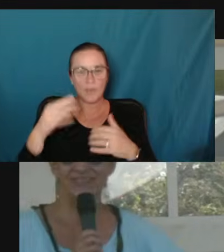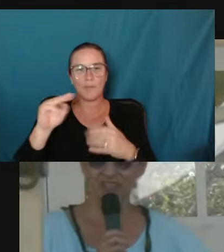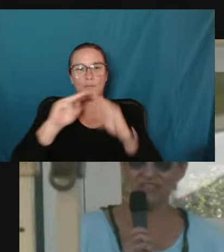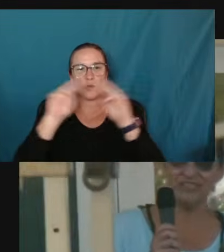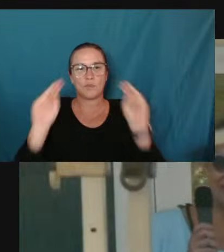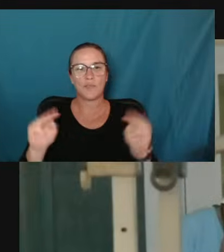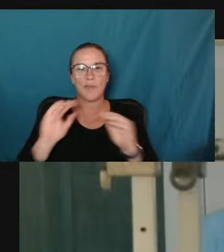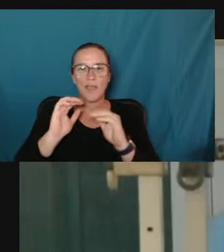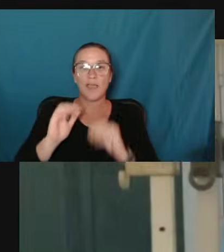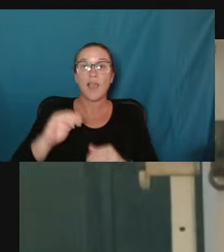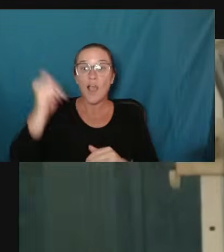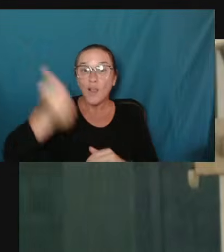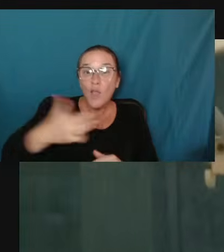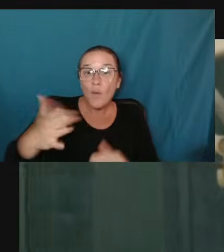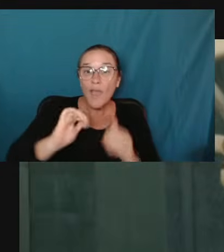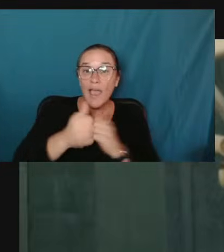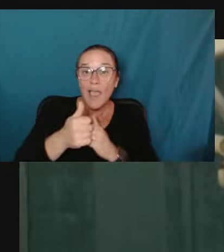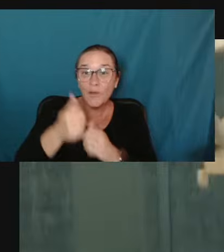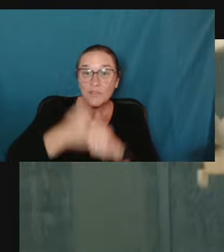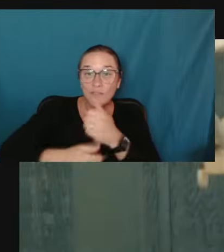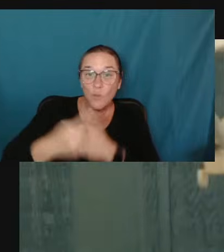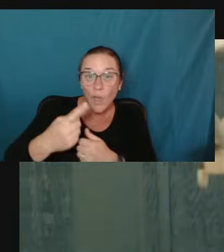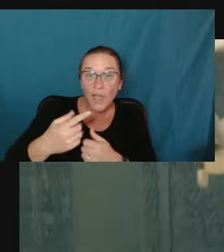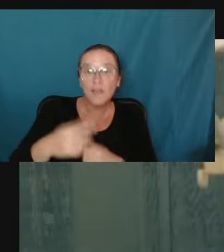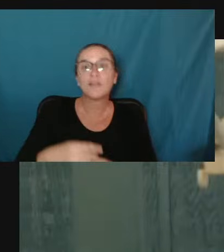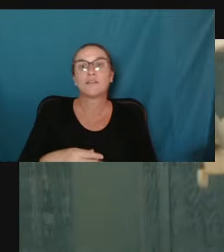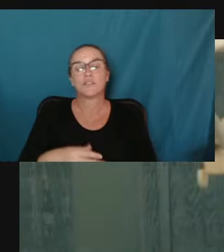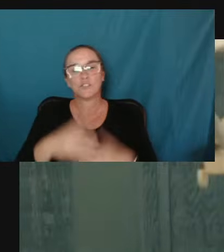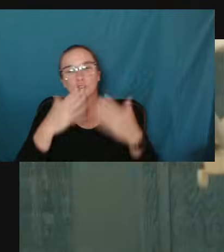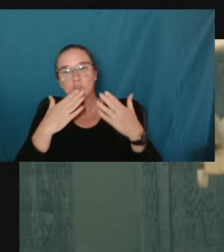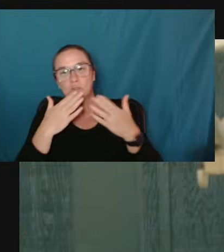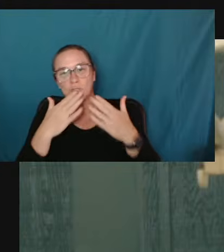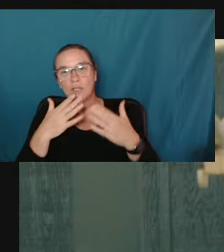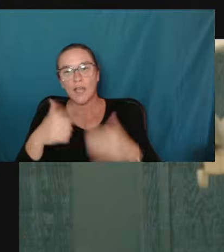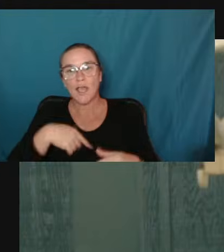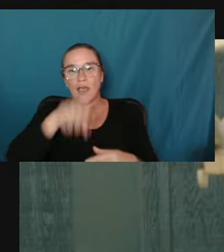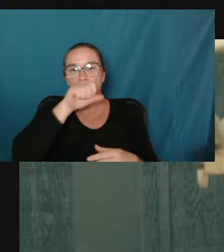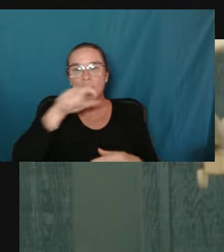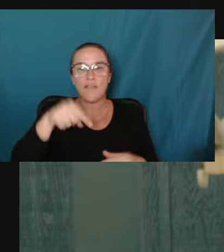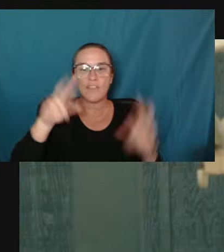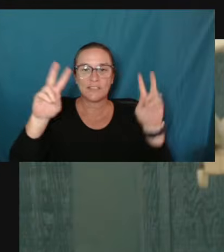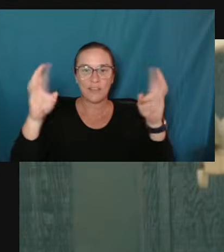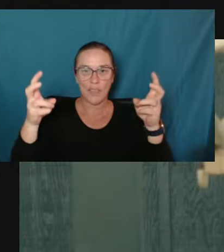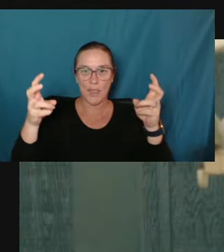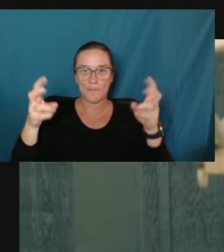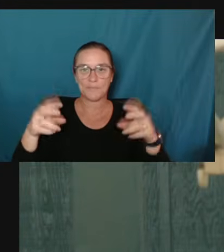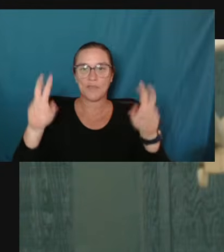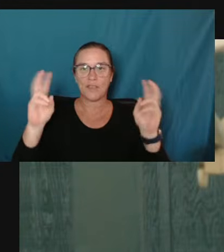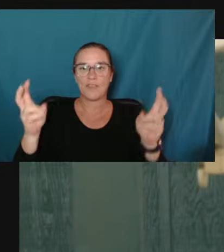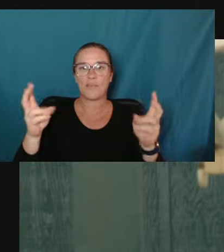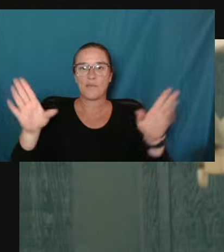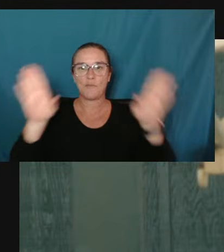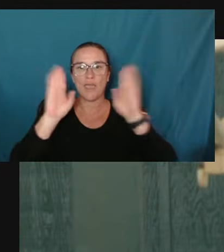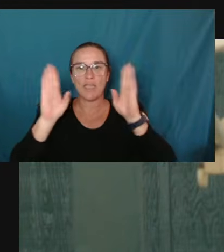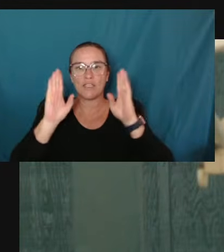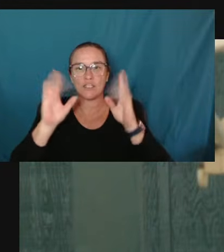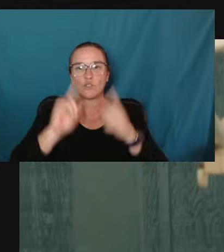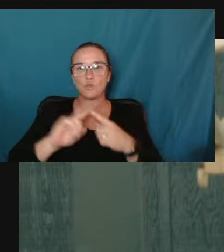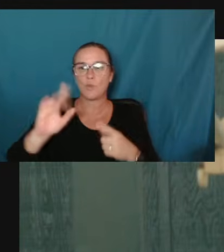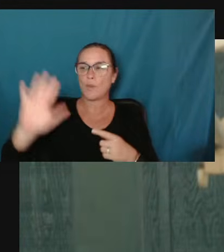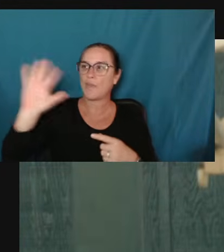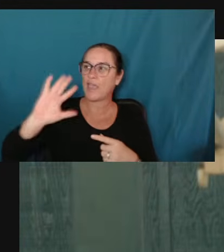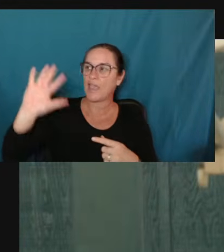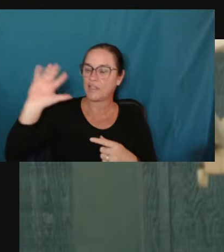Good, good. So glad you're here. I love this theme, the theme of paying attention to the past